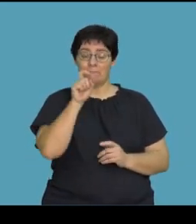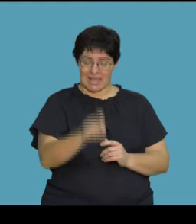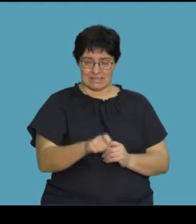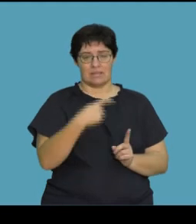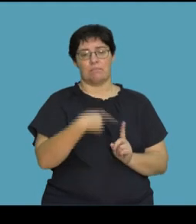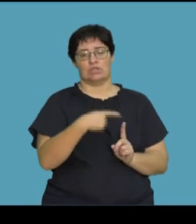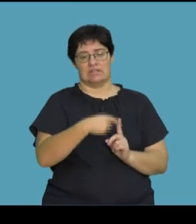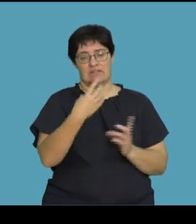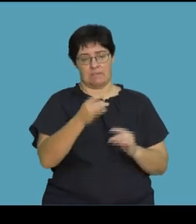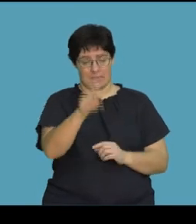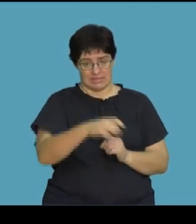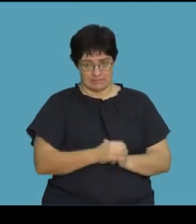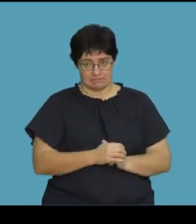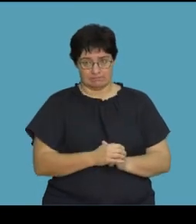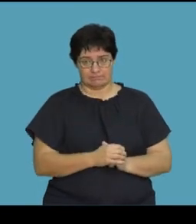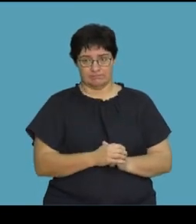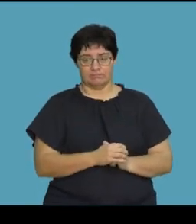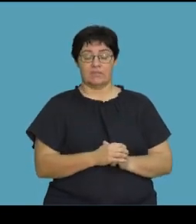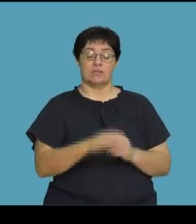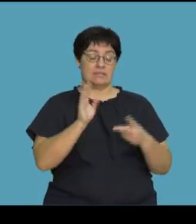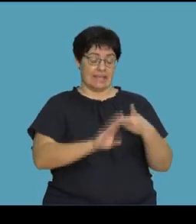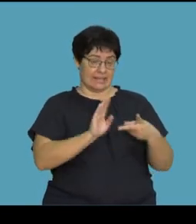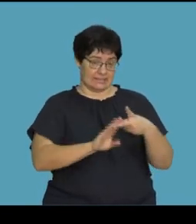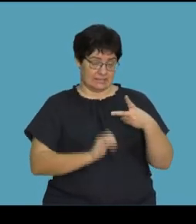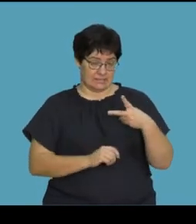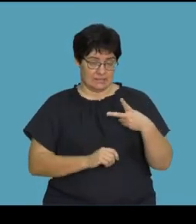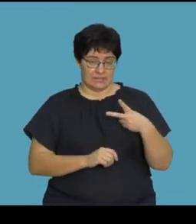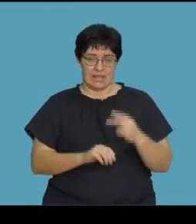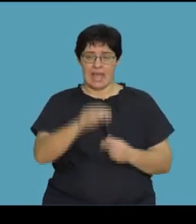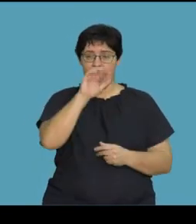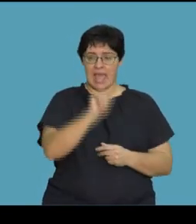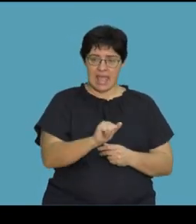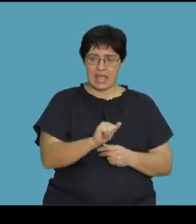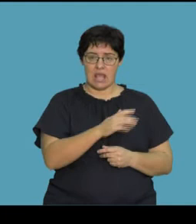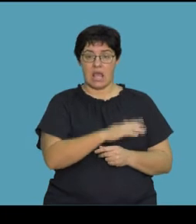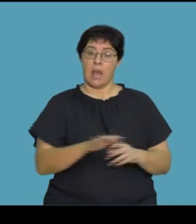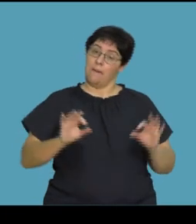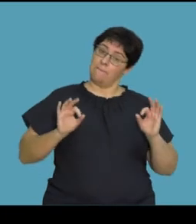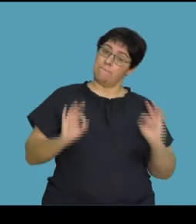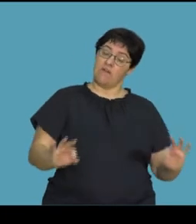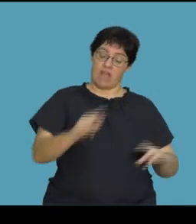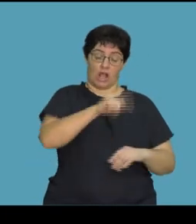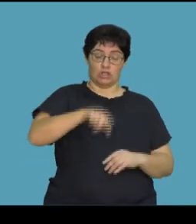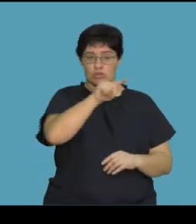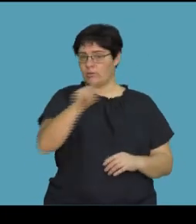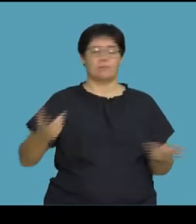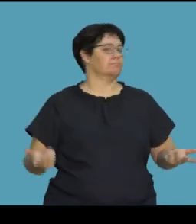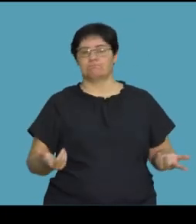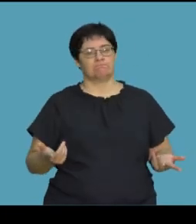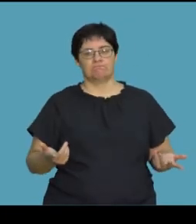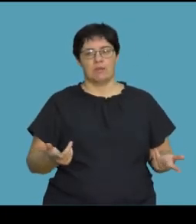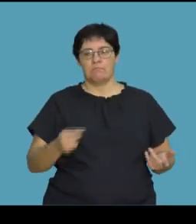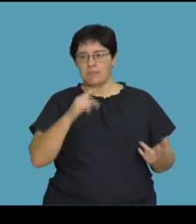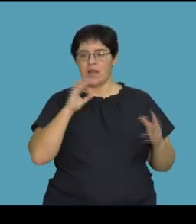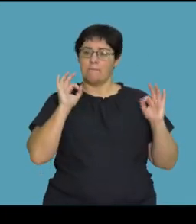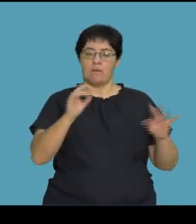it must be positive. Then number 2, A is not a perfect square. So A must not be a